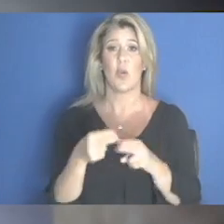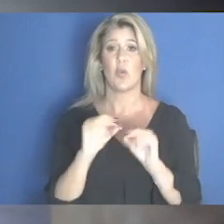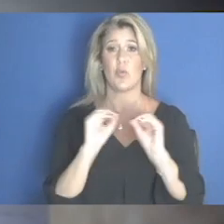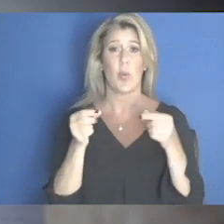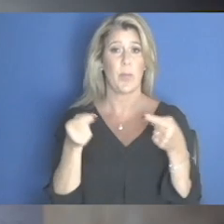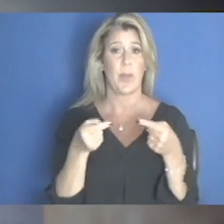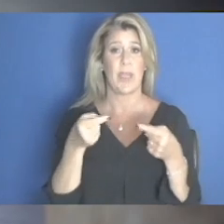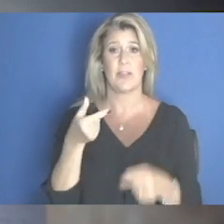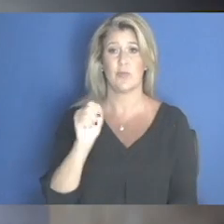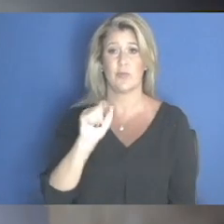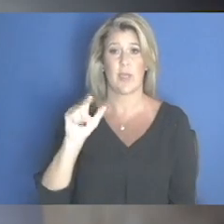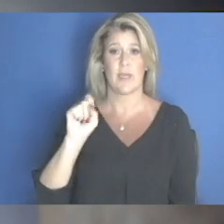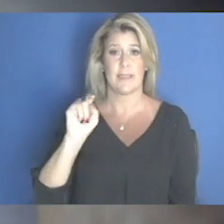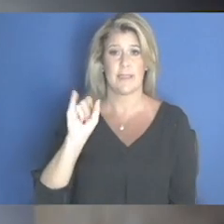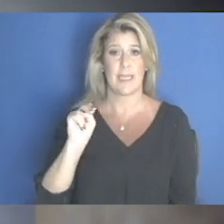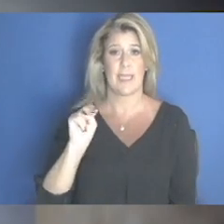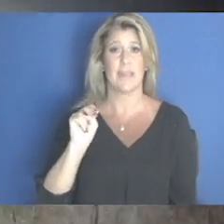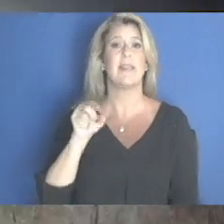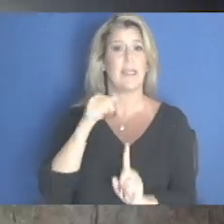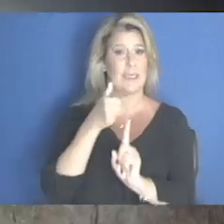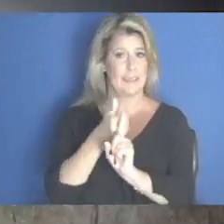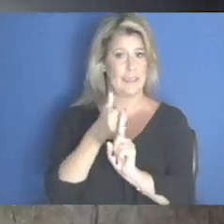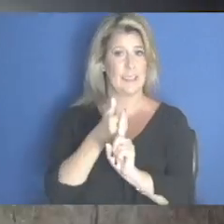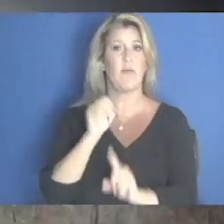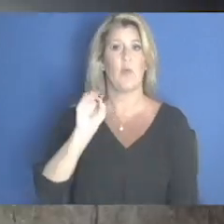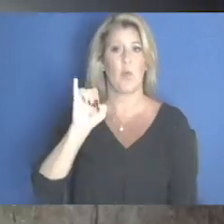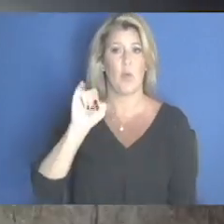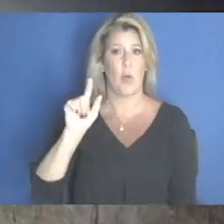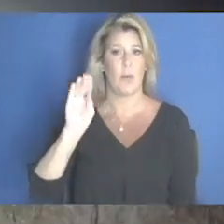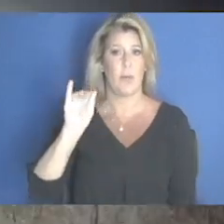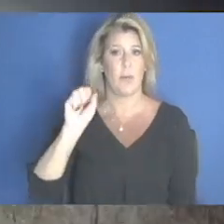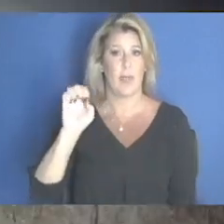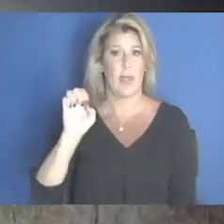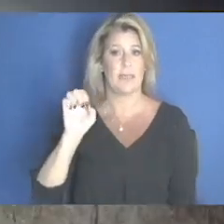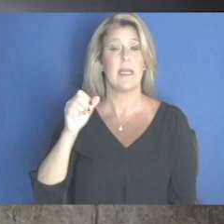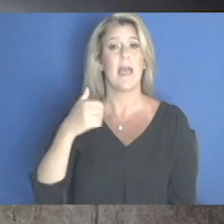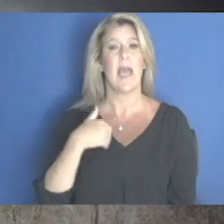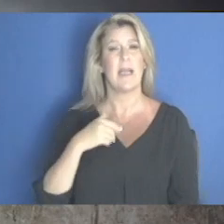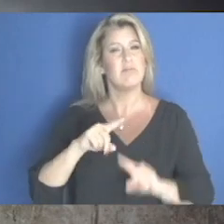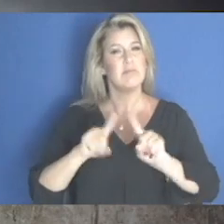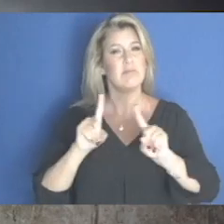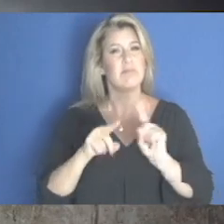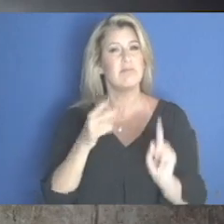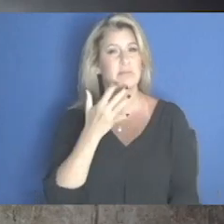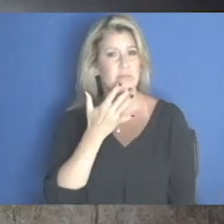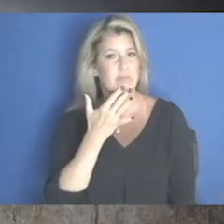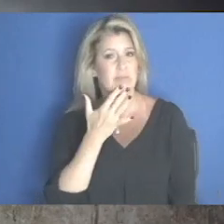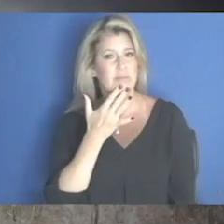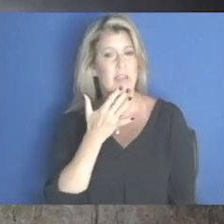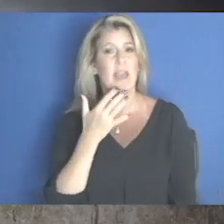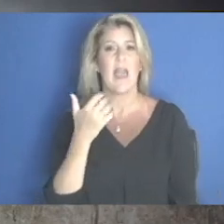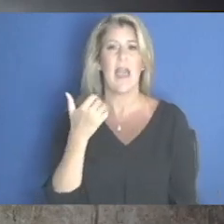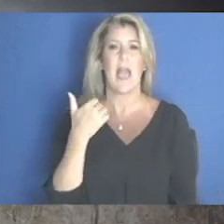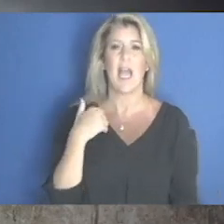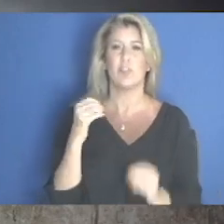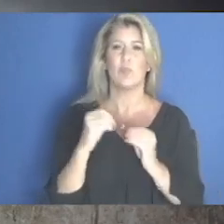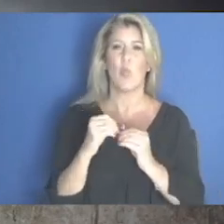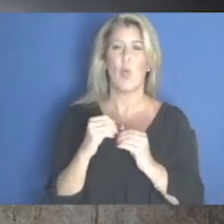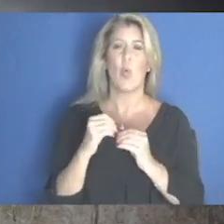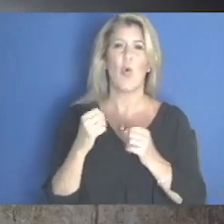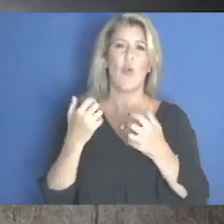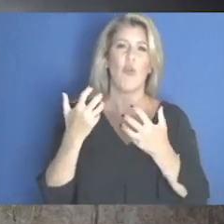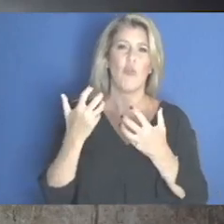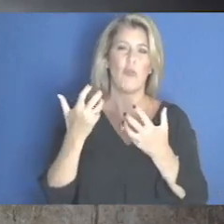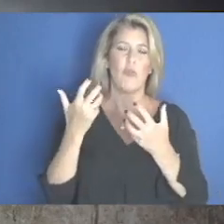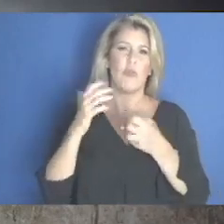is oil-based. No paint gel stain comes in different shades. It gives a fuller, deeper coverage,